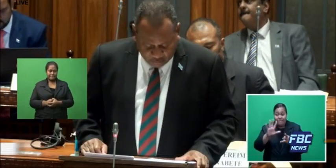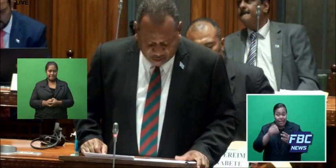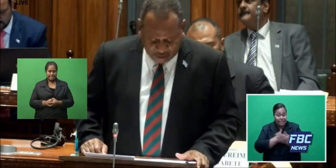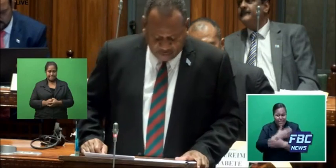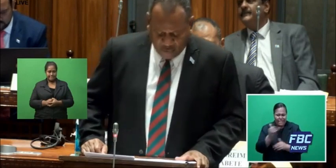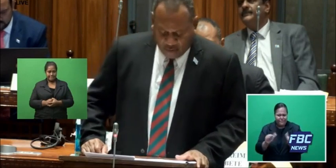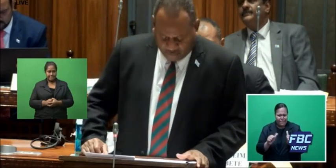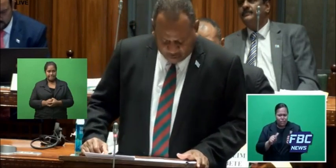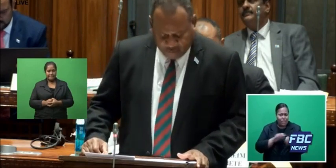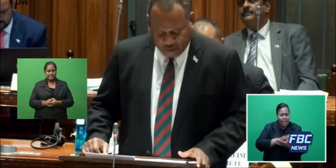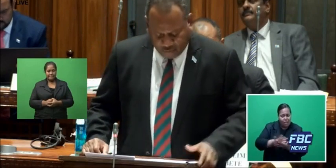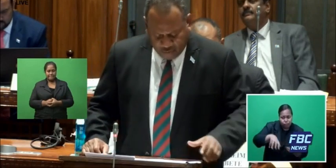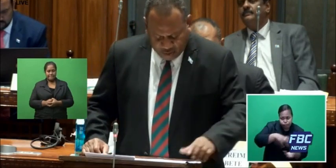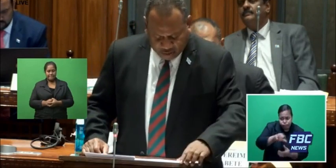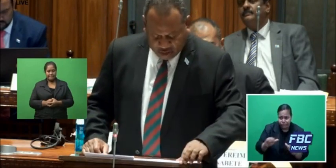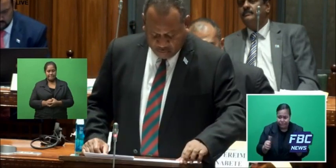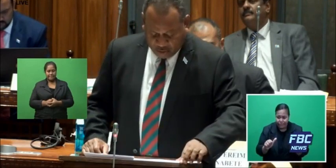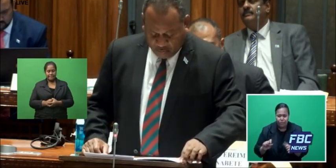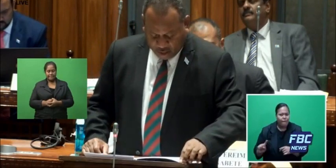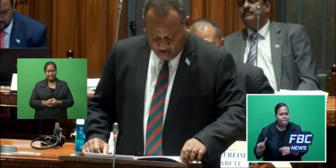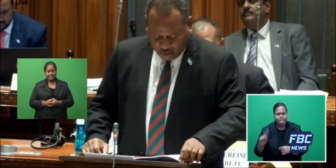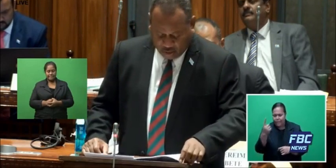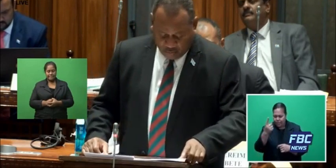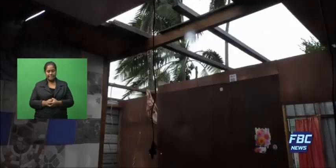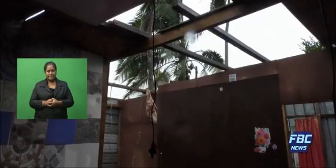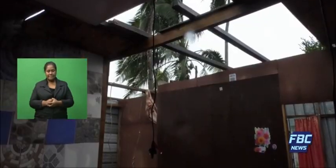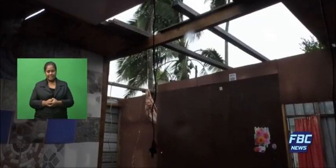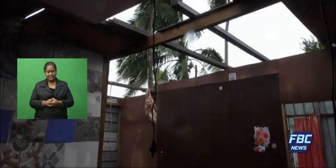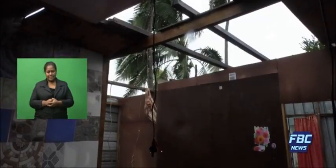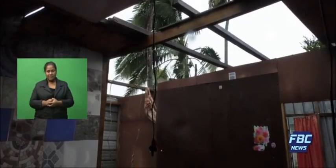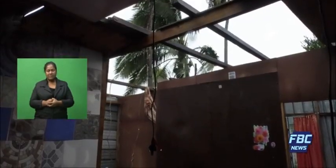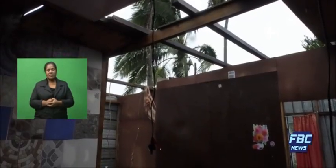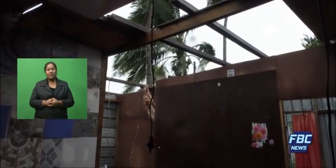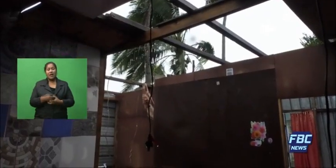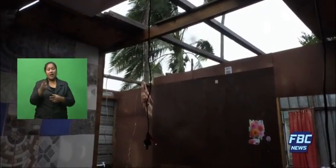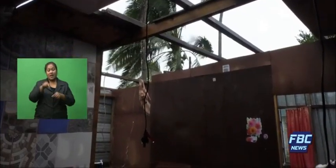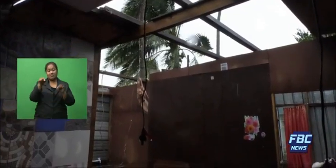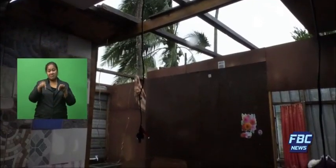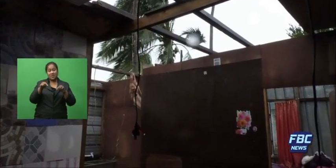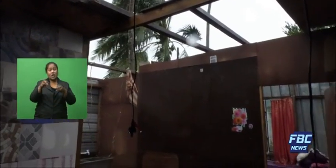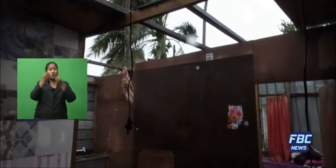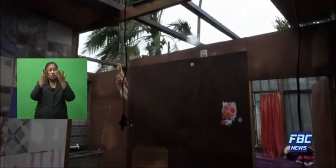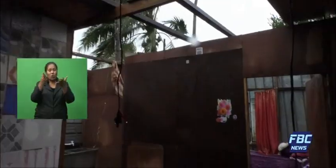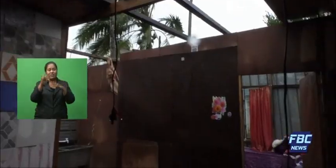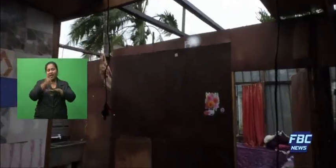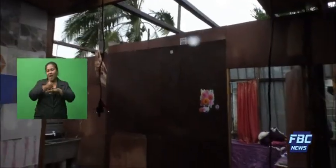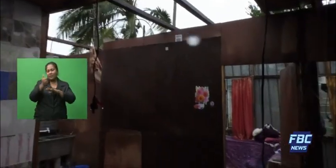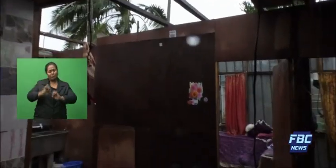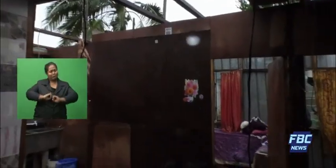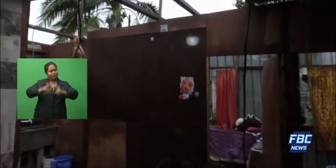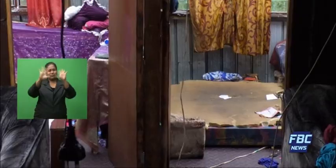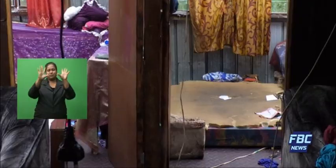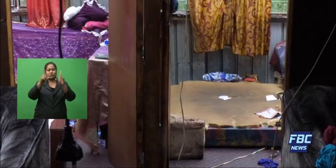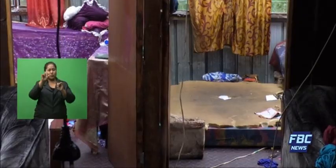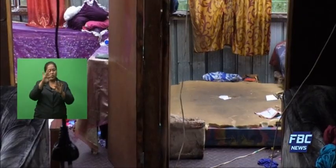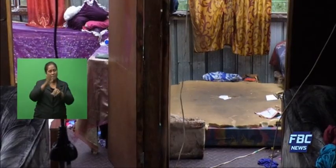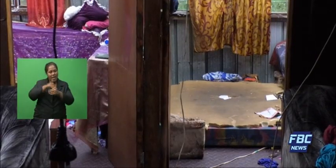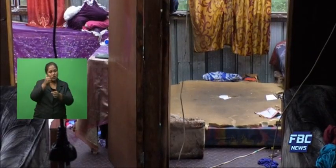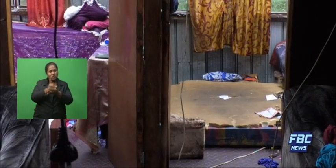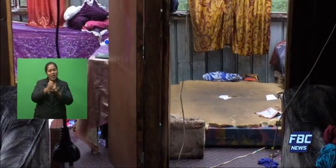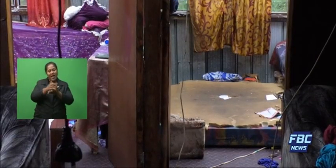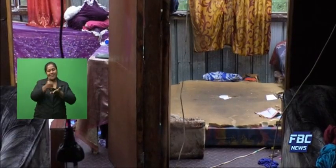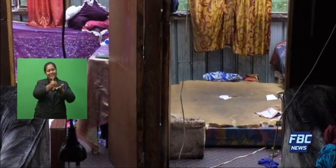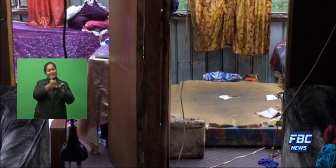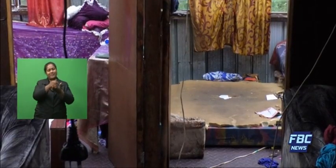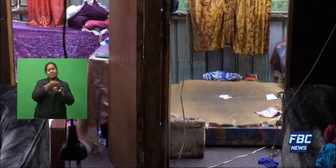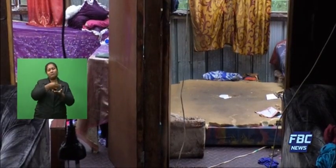Harold's passing, the first phase of emergency supplies was deployed. And this shows that government is committed to ensuring assistance is delivered in